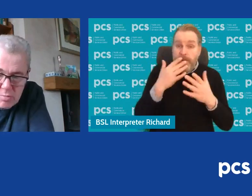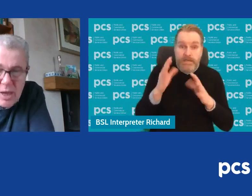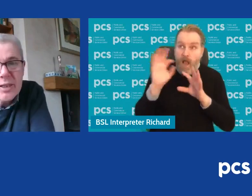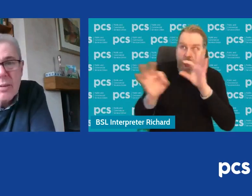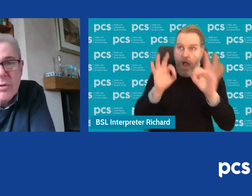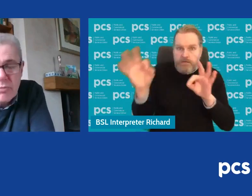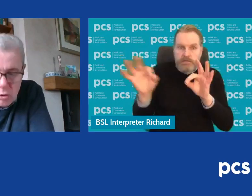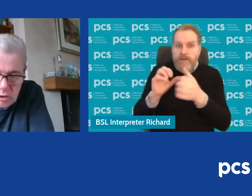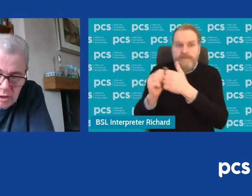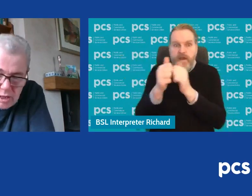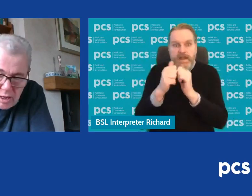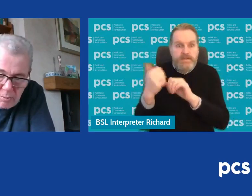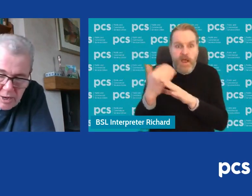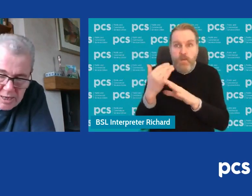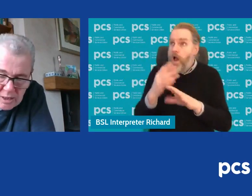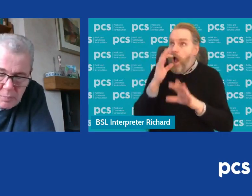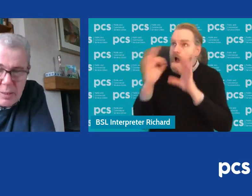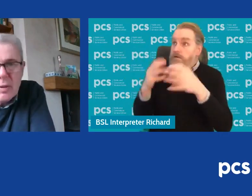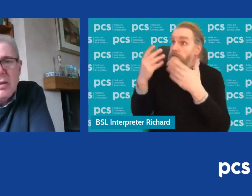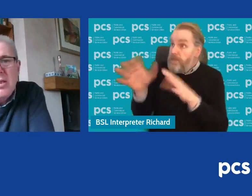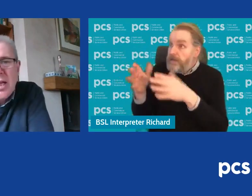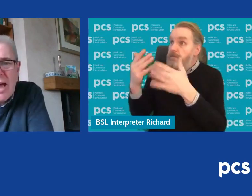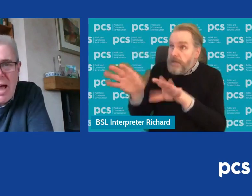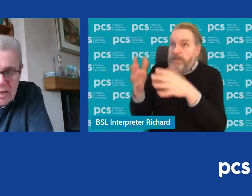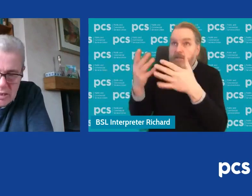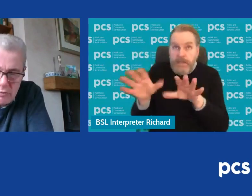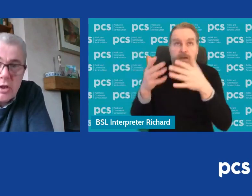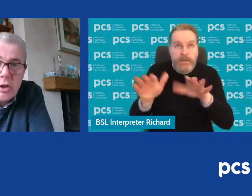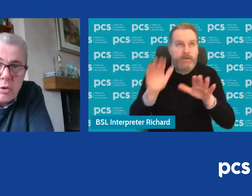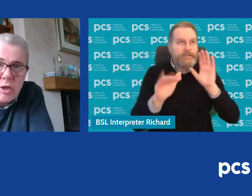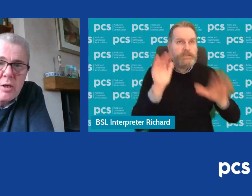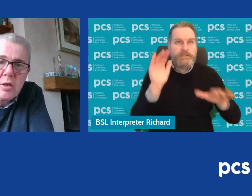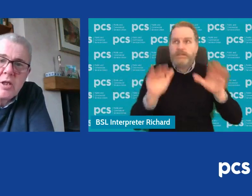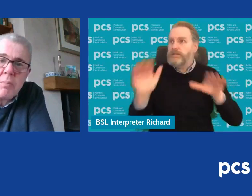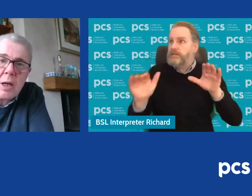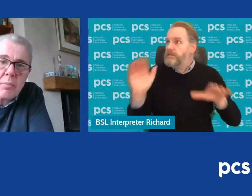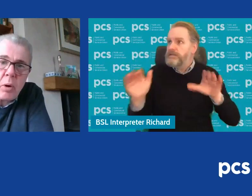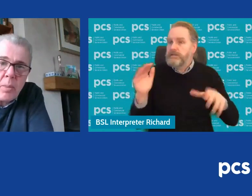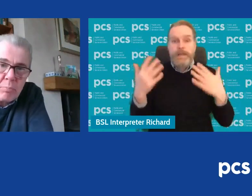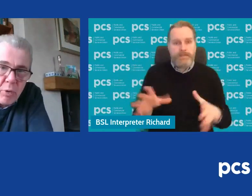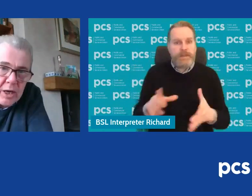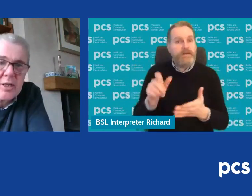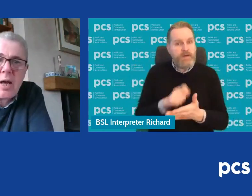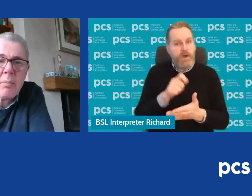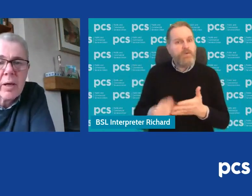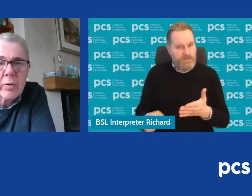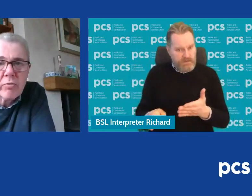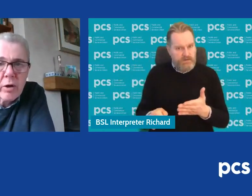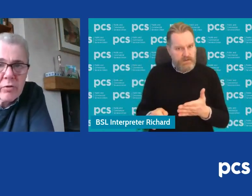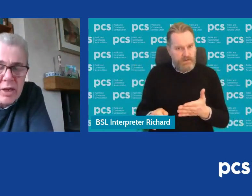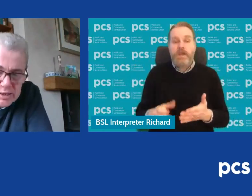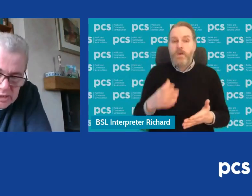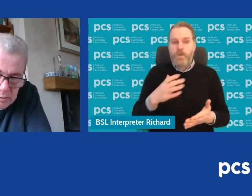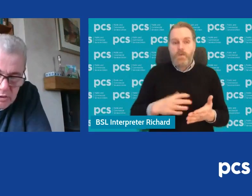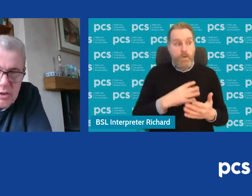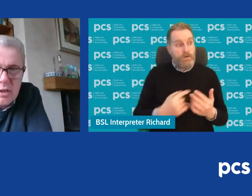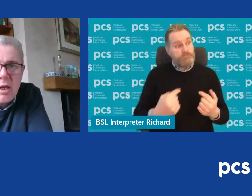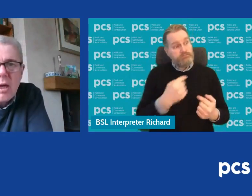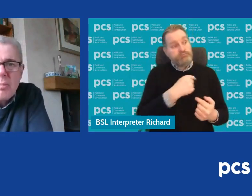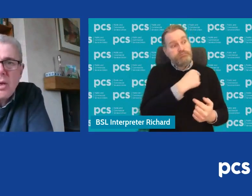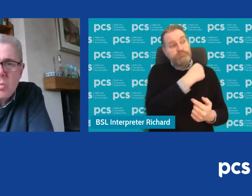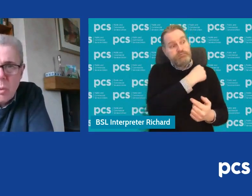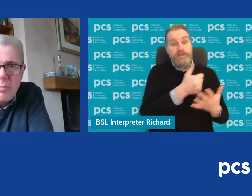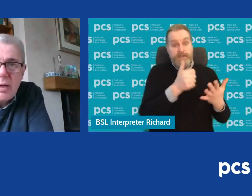and to remind them to vote. And we're asking people to get active in the union, to build upon the brilliant campaign we've run over the last 6